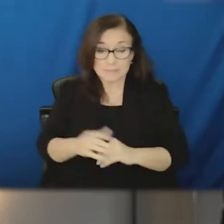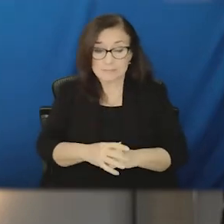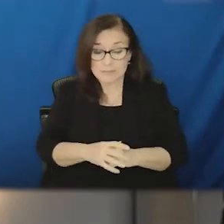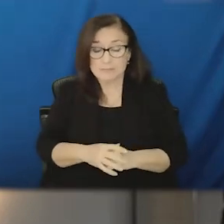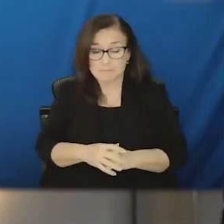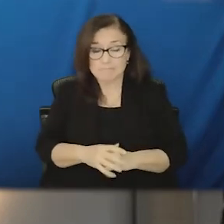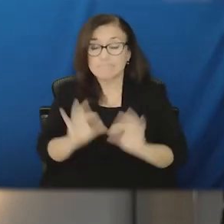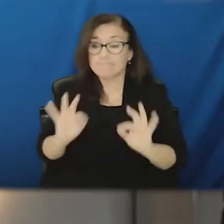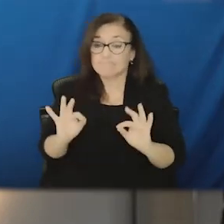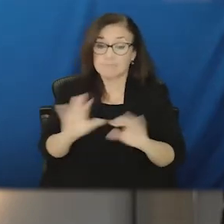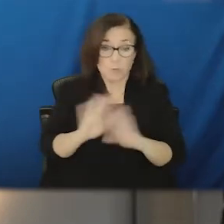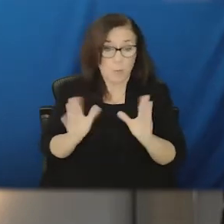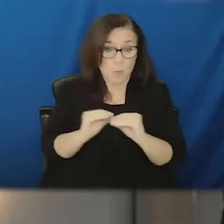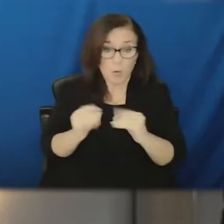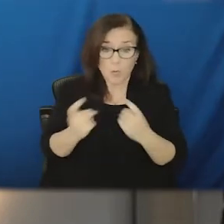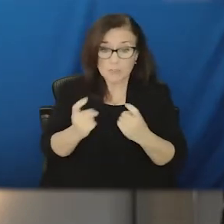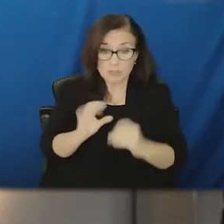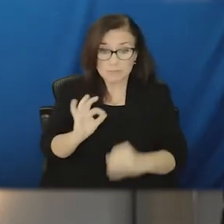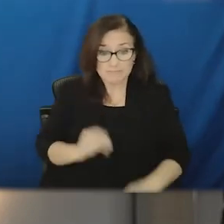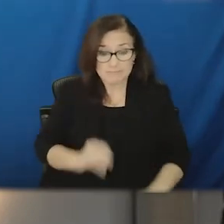further questions.